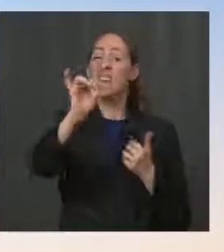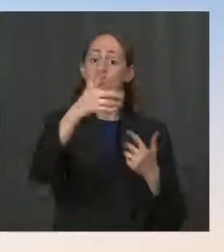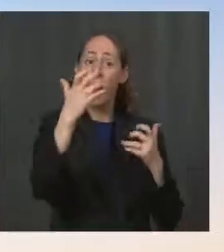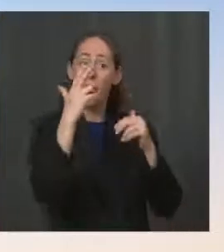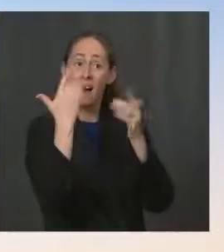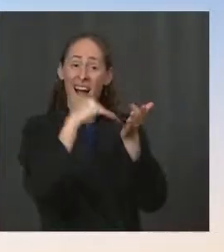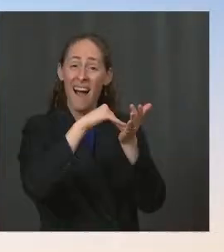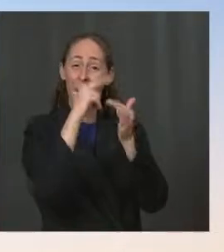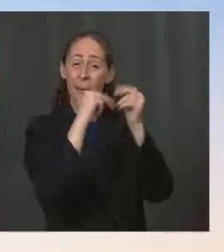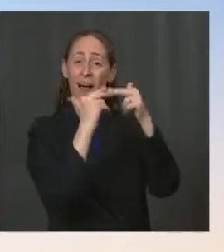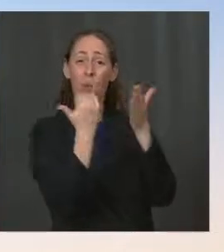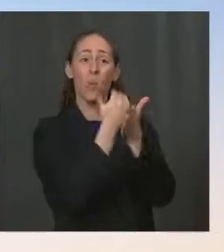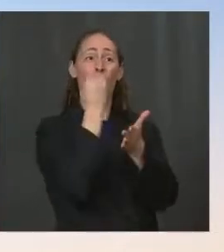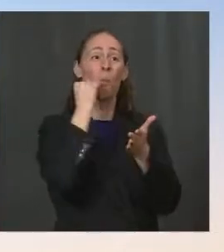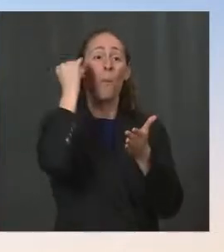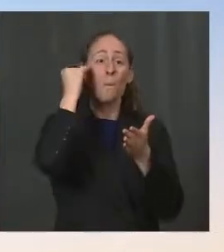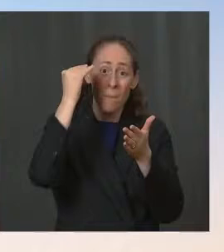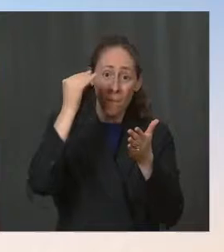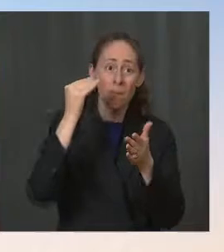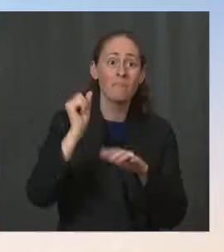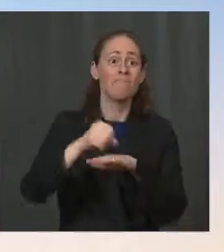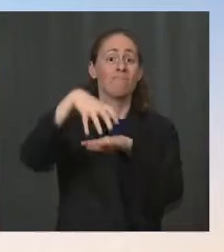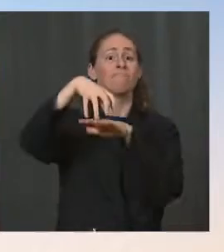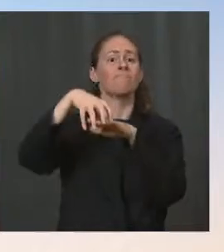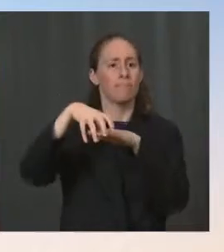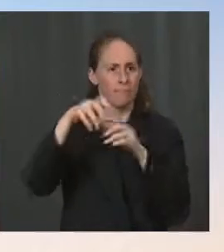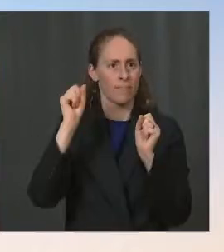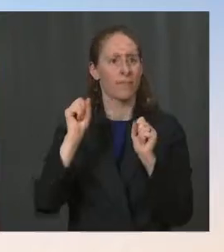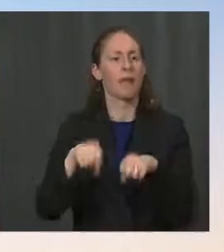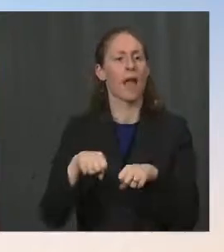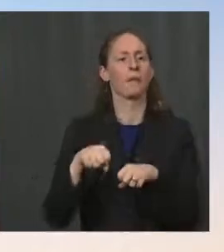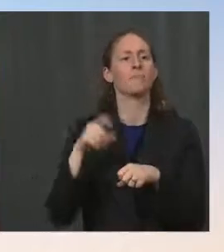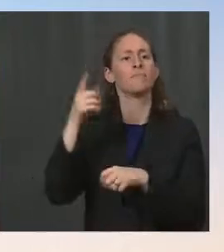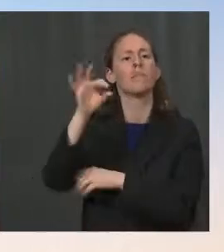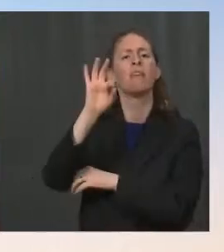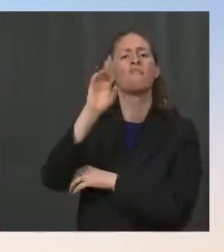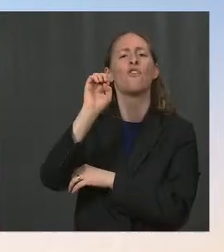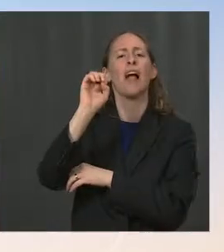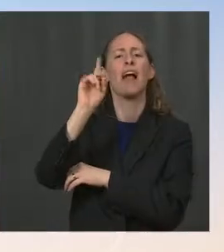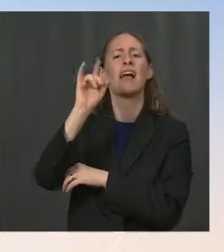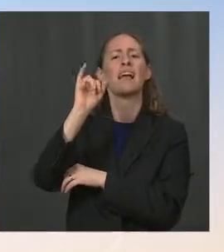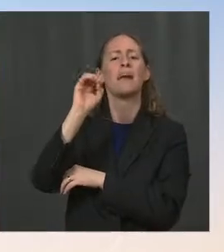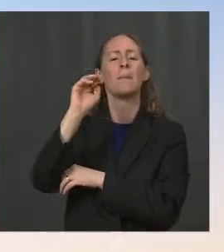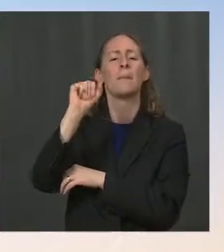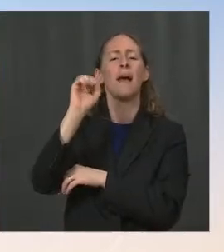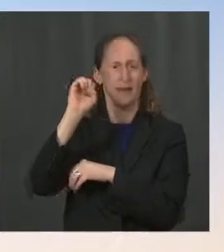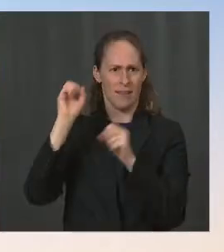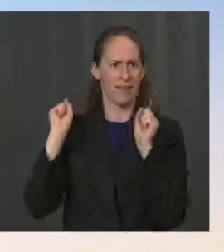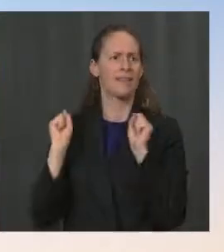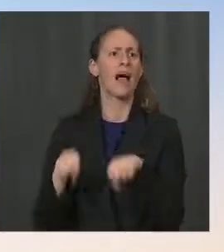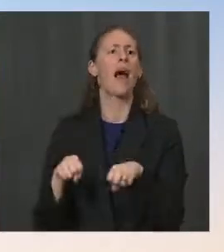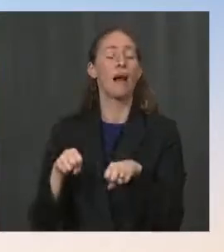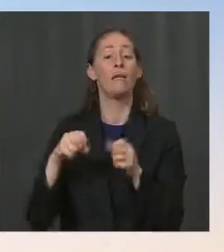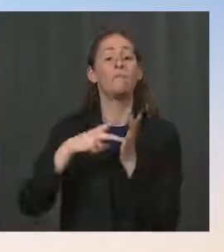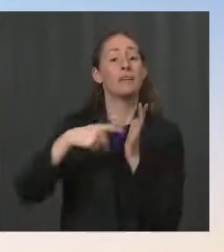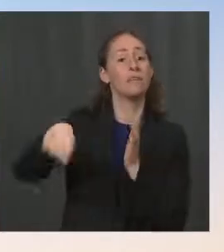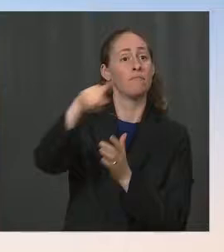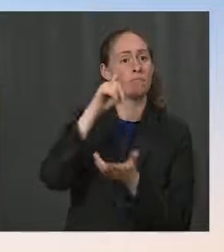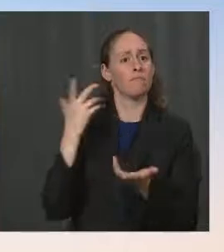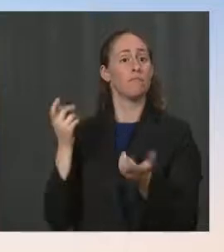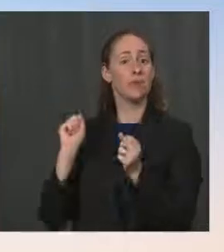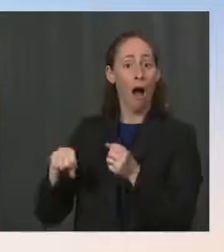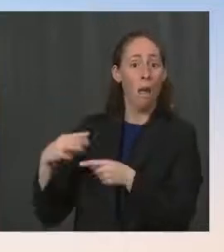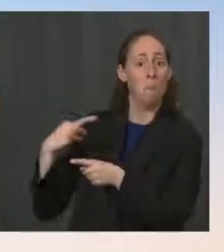expanding financing through Freddie Mac, which, along with existing policies, will enable more Americans to purchase homes. Last